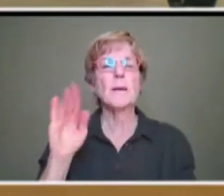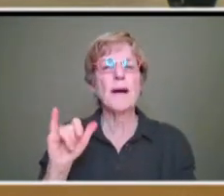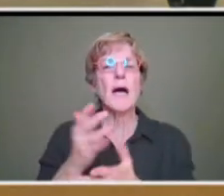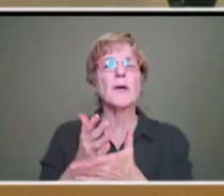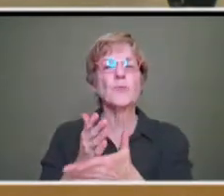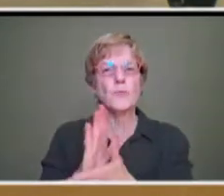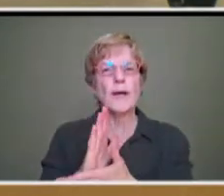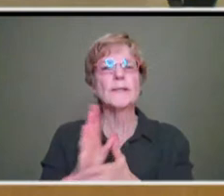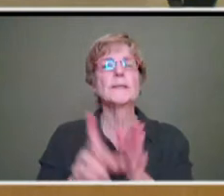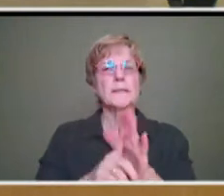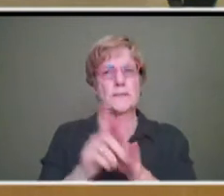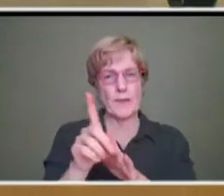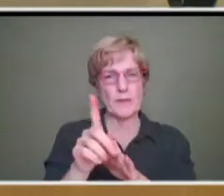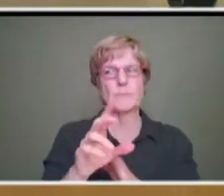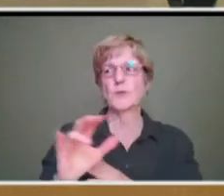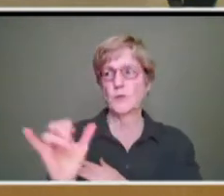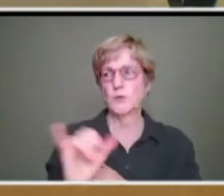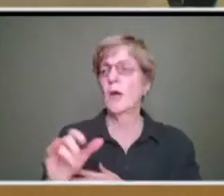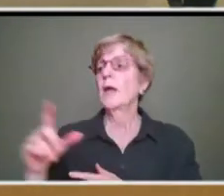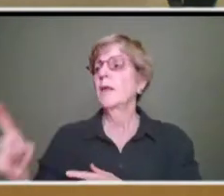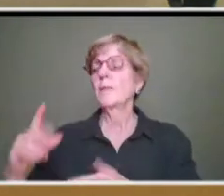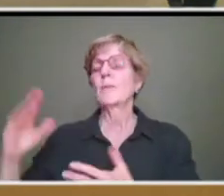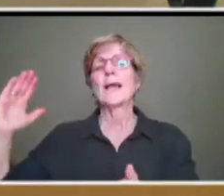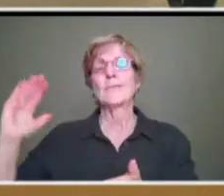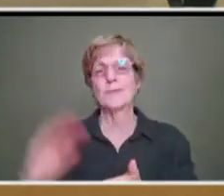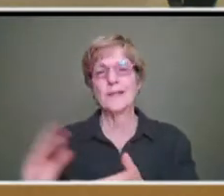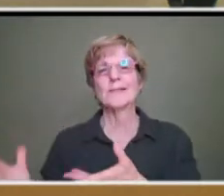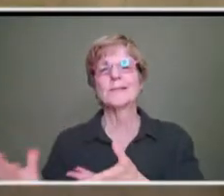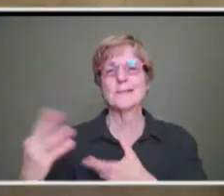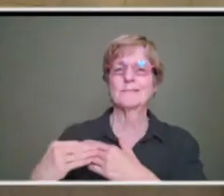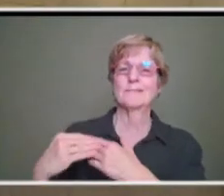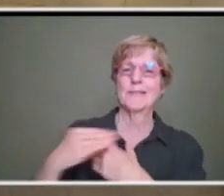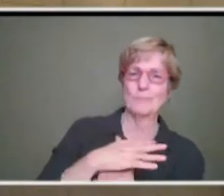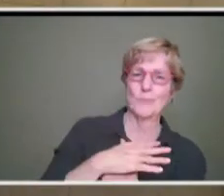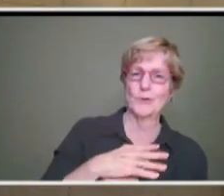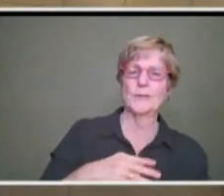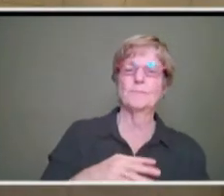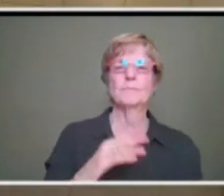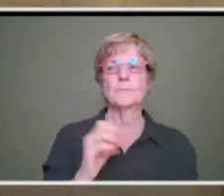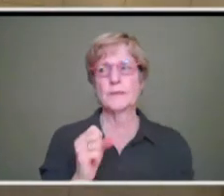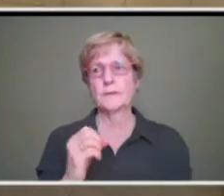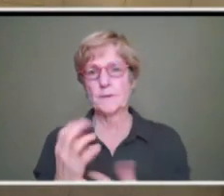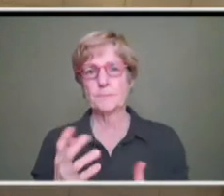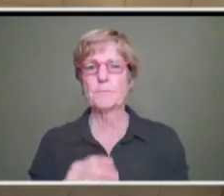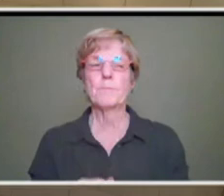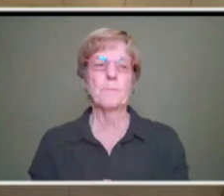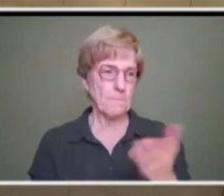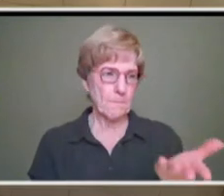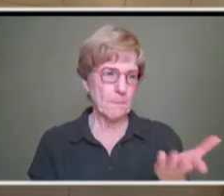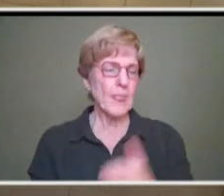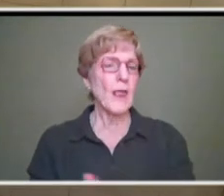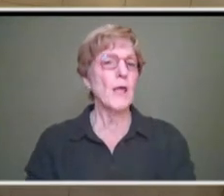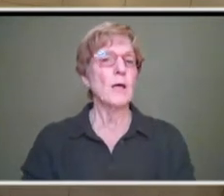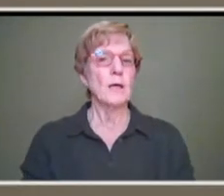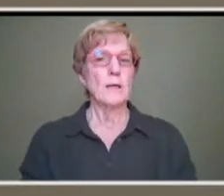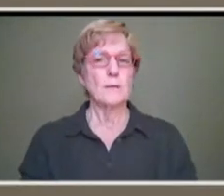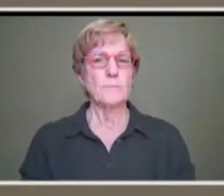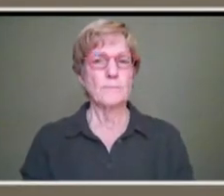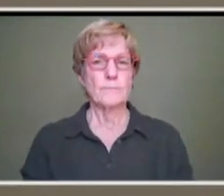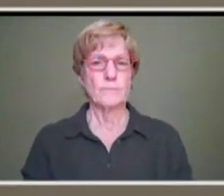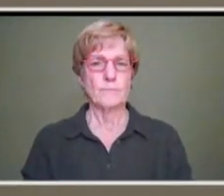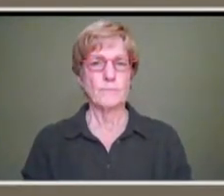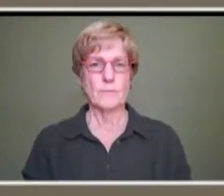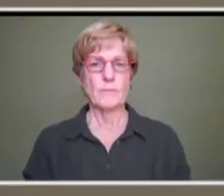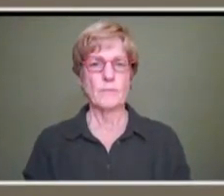where then the community would have have less input so happy to interact with everyone thank you Miss Anderson thank you I've